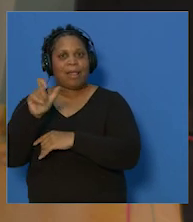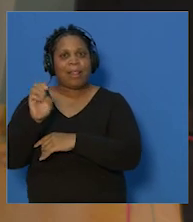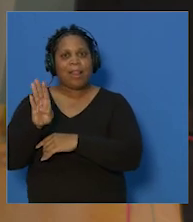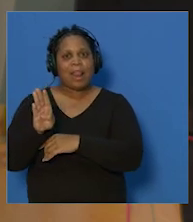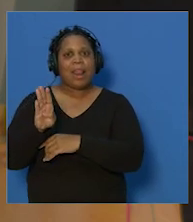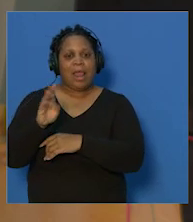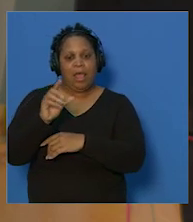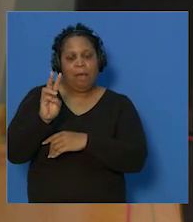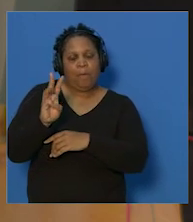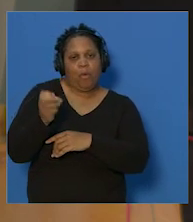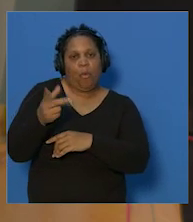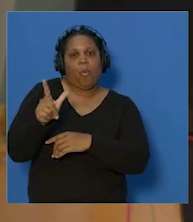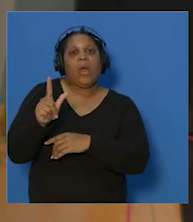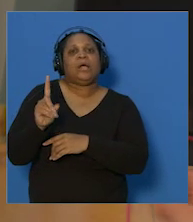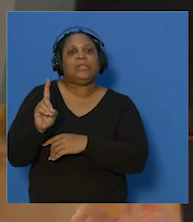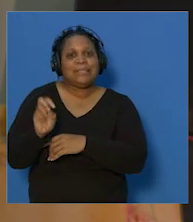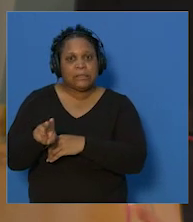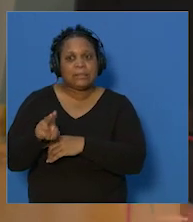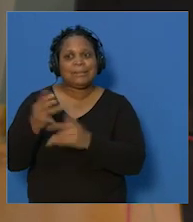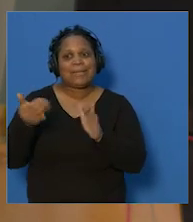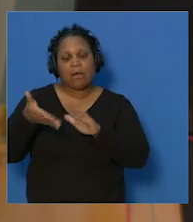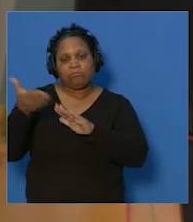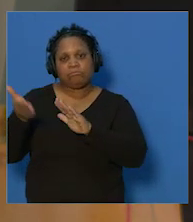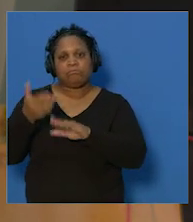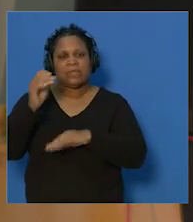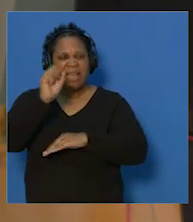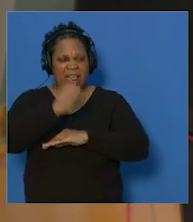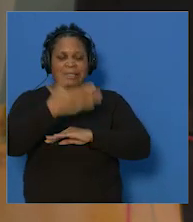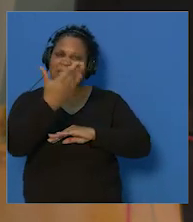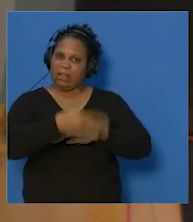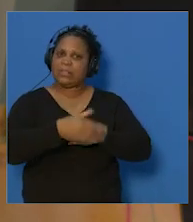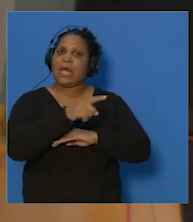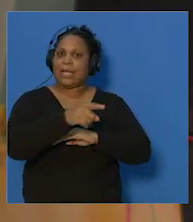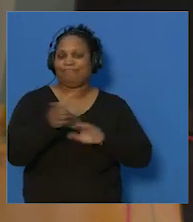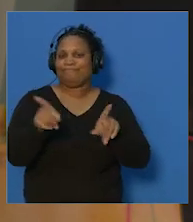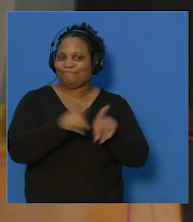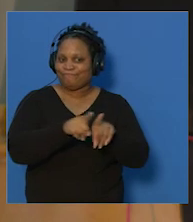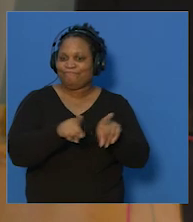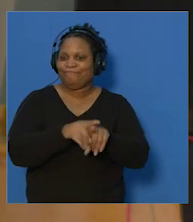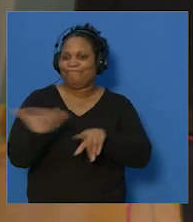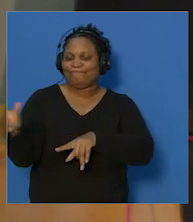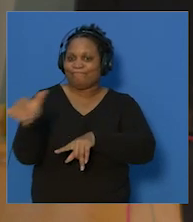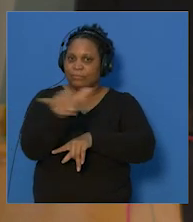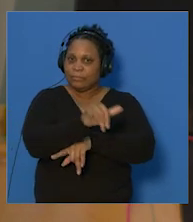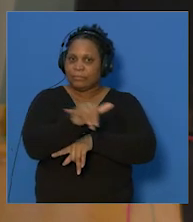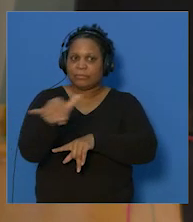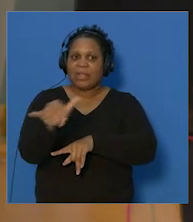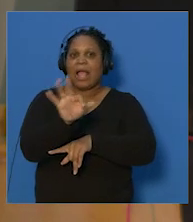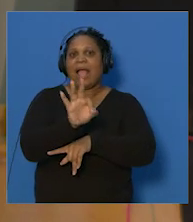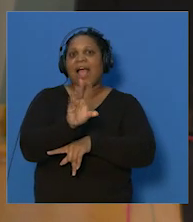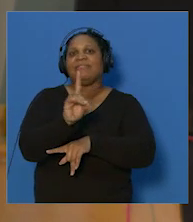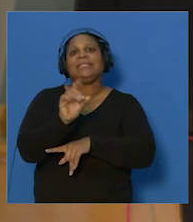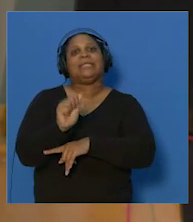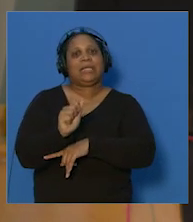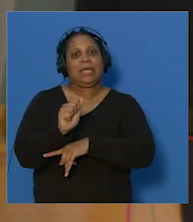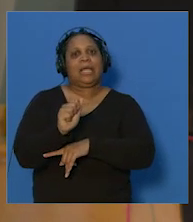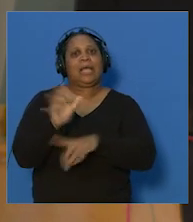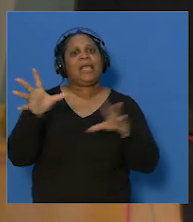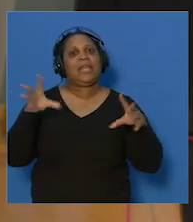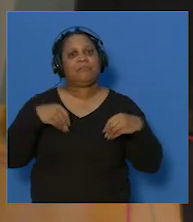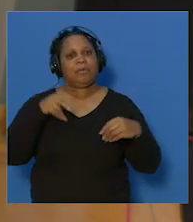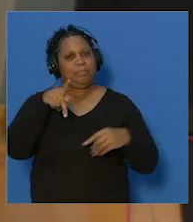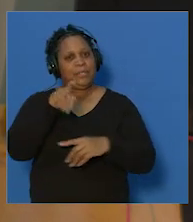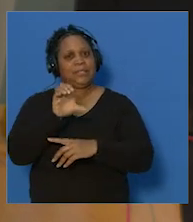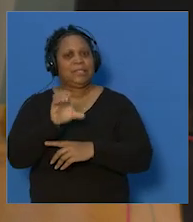Weldon is running. And that lab is, as I've said, at Southside. And that lab also has FDA-approved PCR